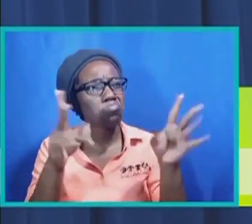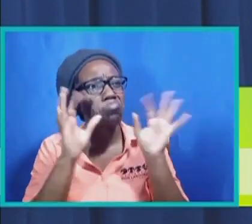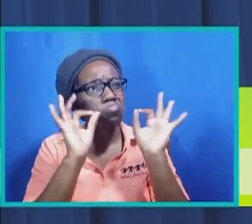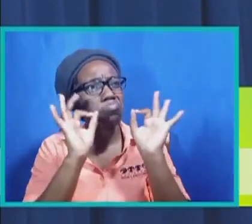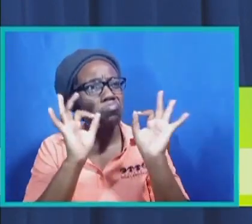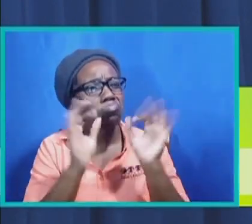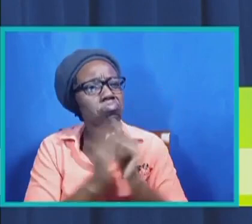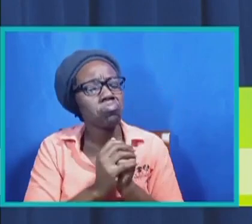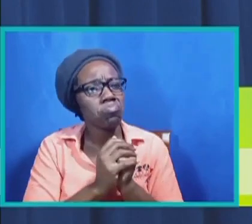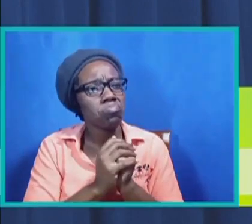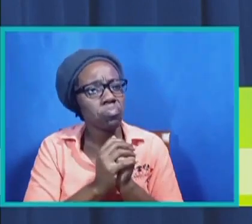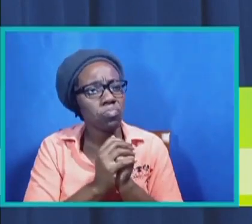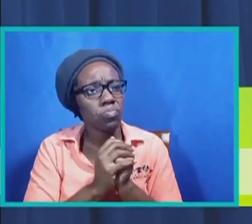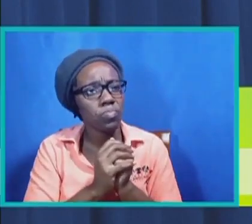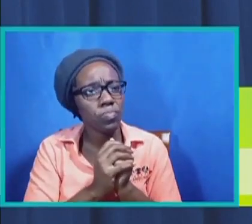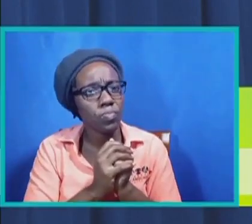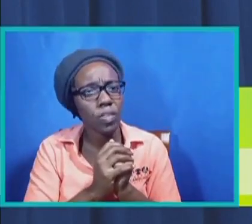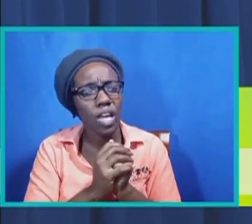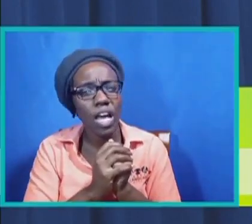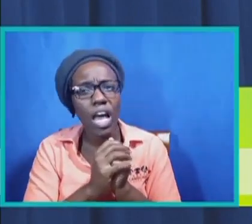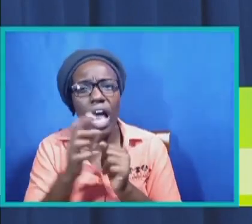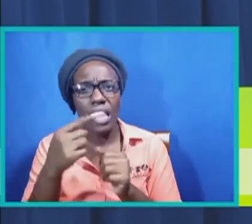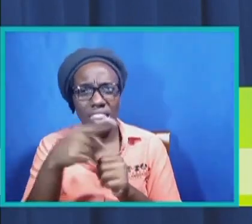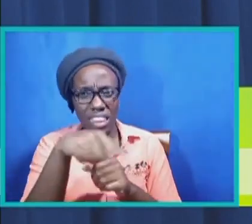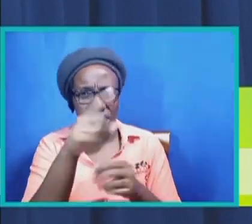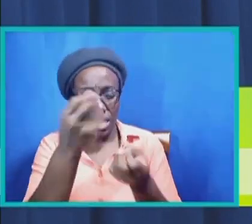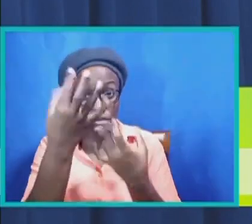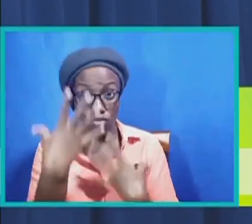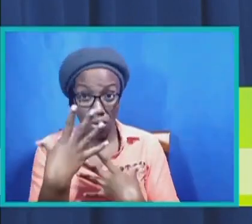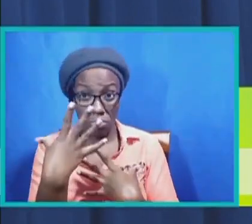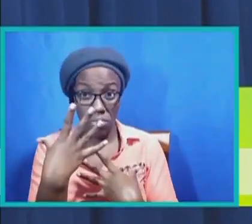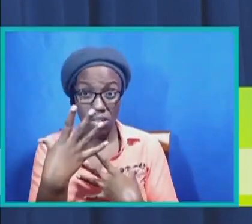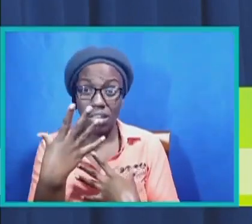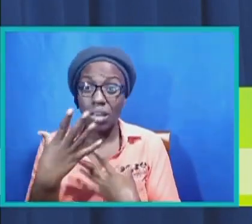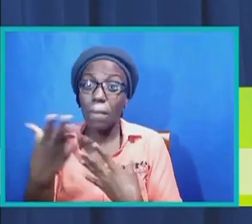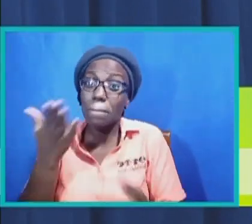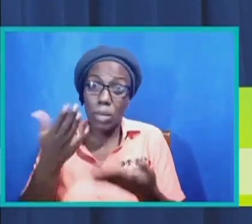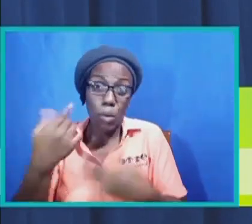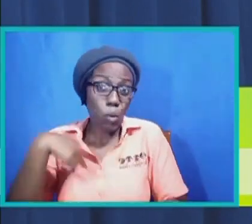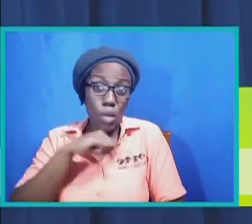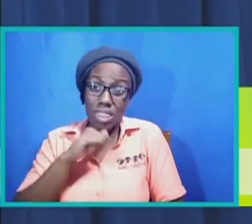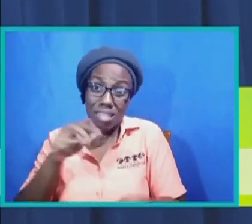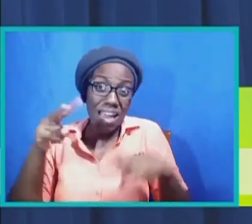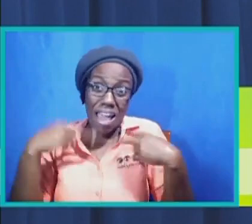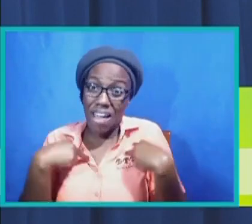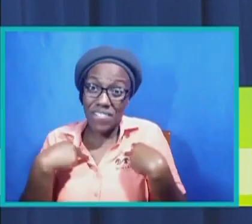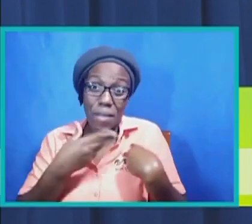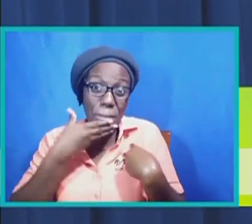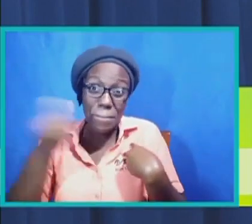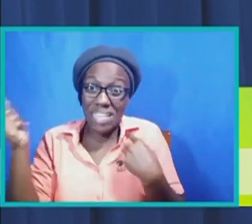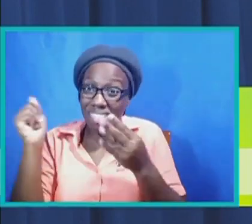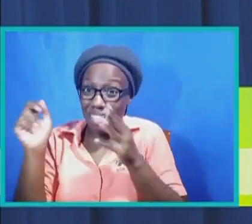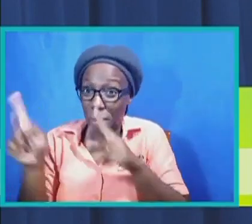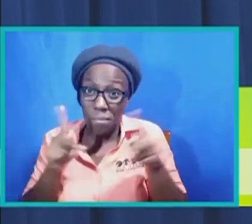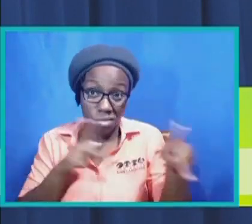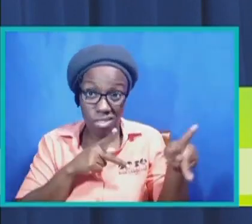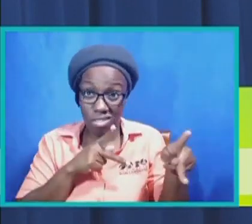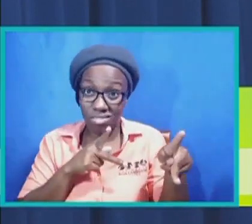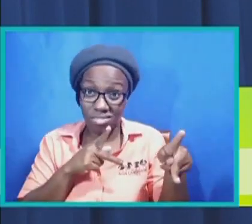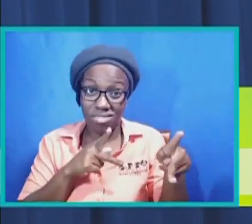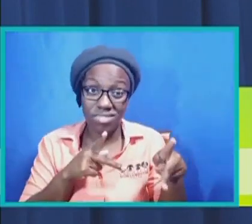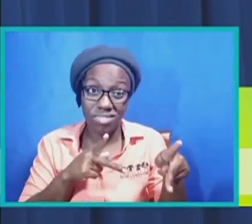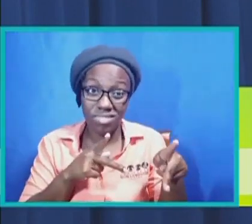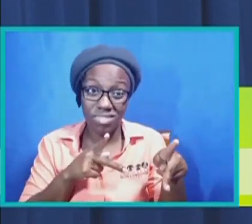told that we may not have the best plan, but we try to get everybody on board first.